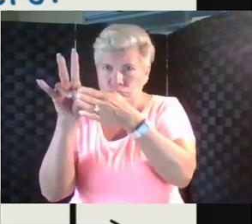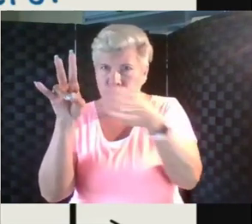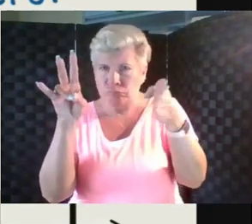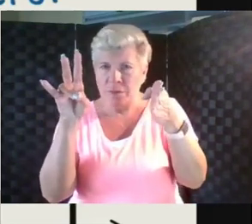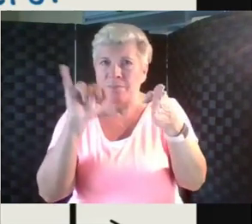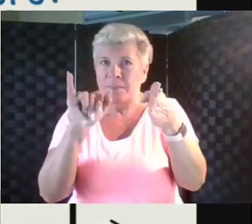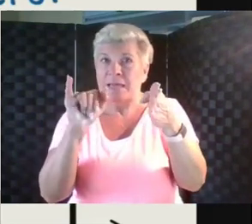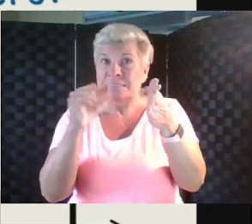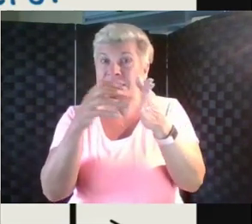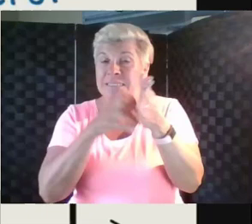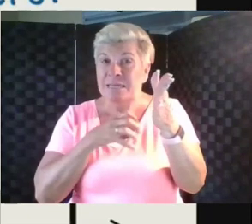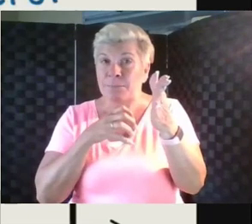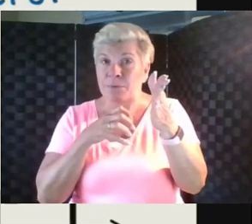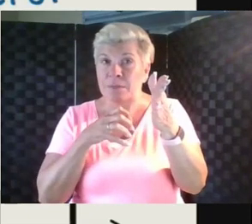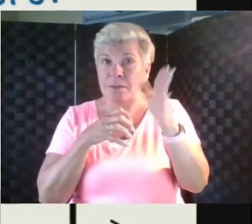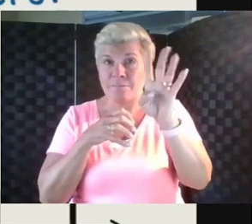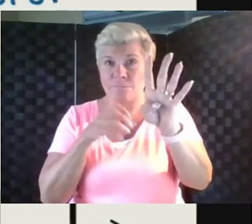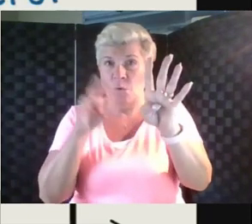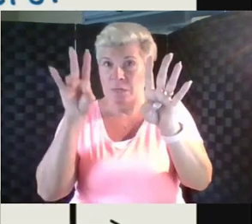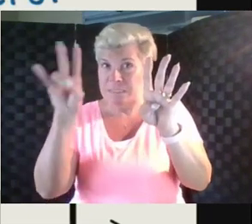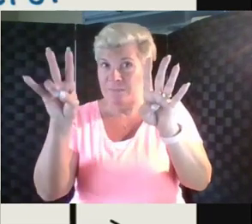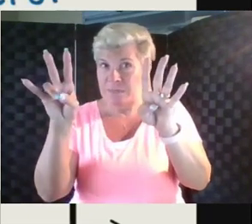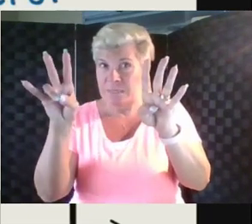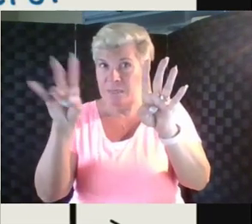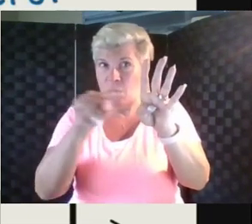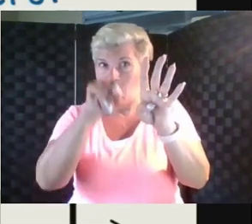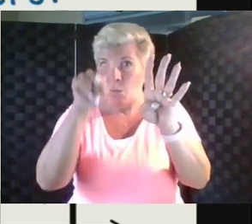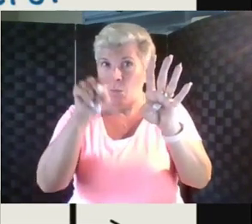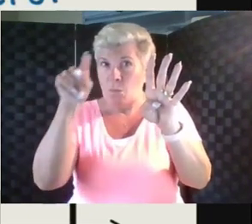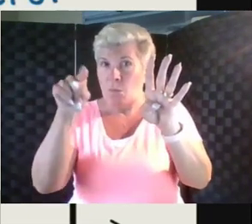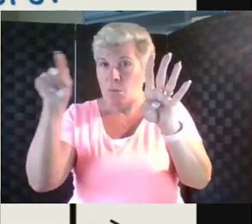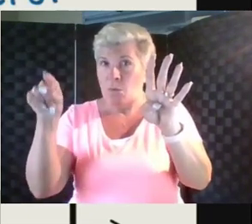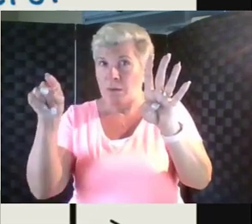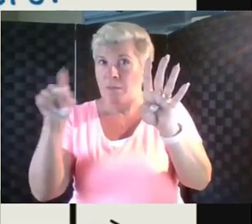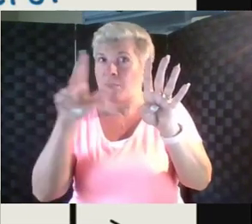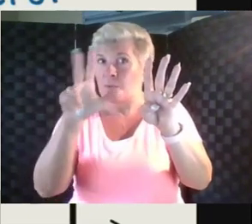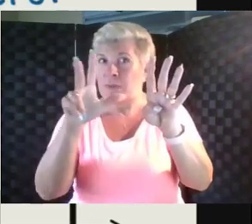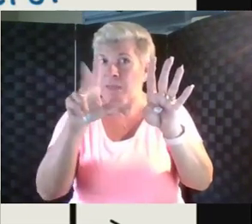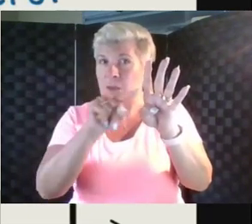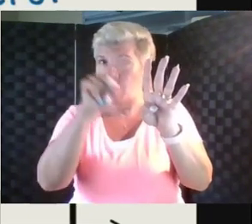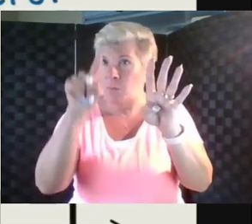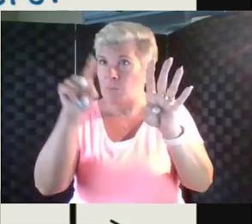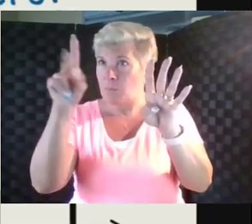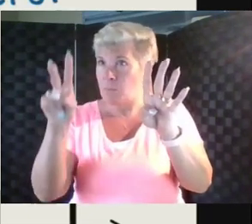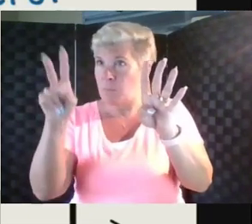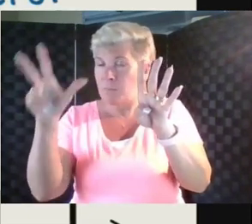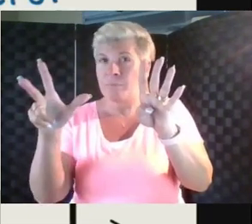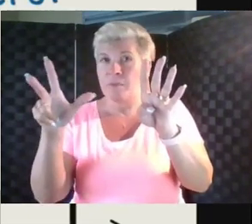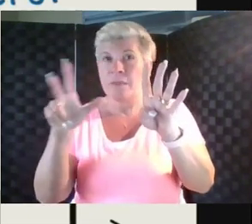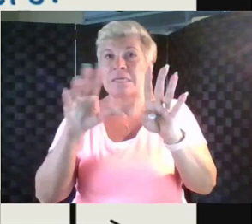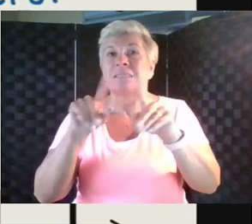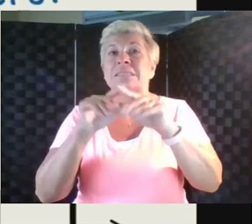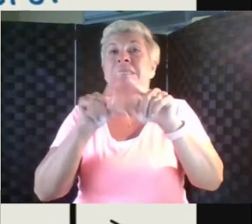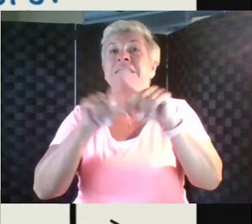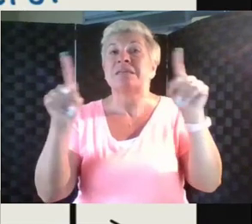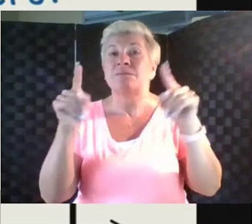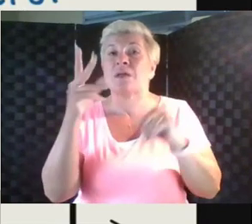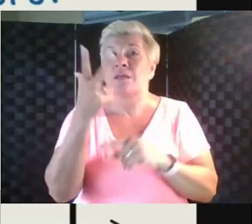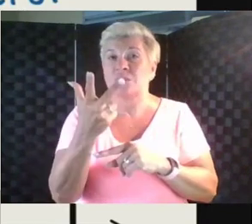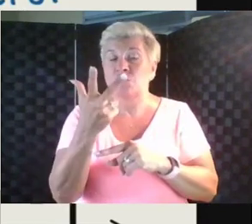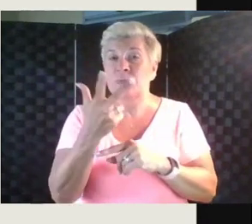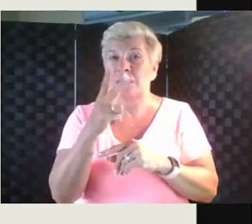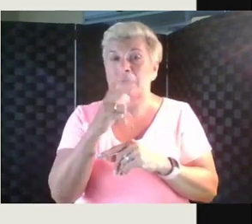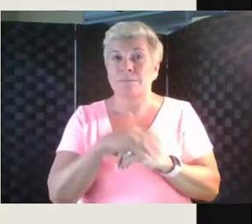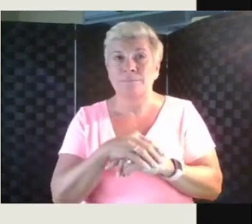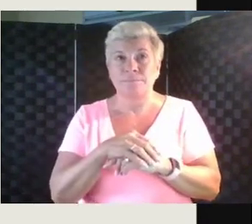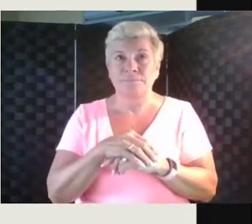you count the distance or the spaces between these two numbers, you find that 7 minus 4 equals 3. The difference is a distance of 3 units.